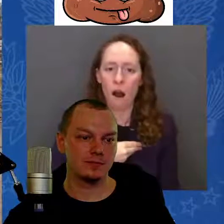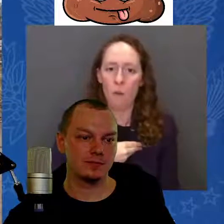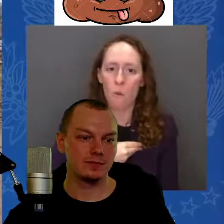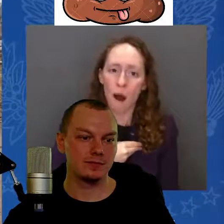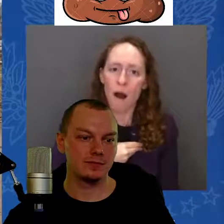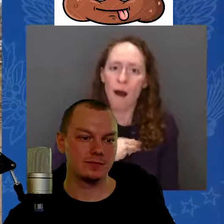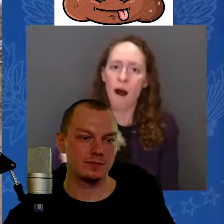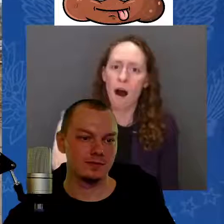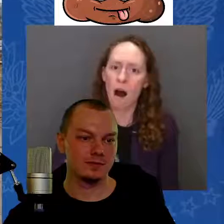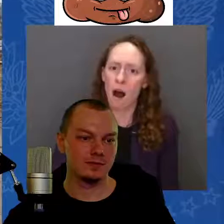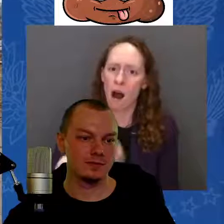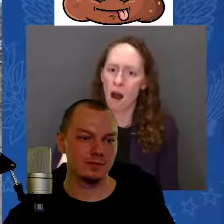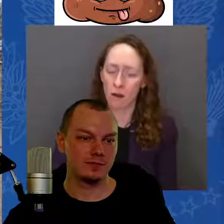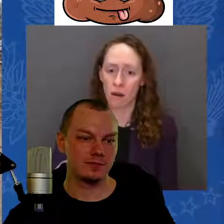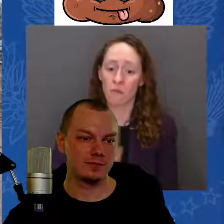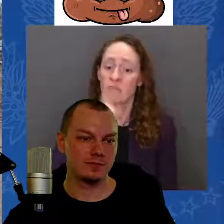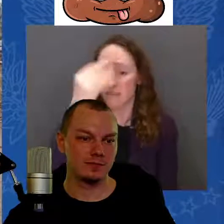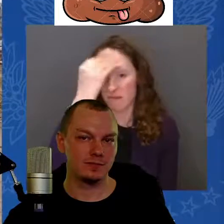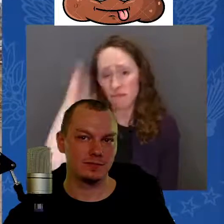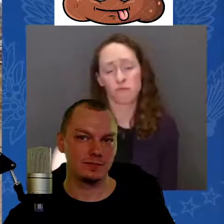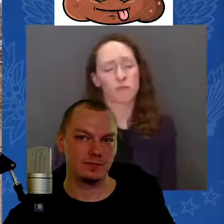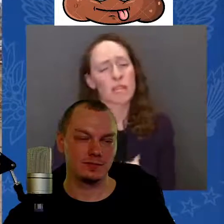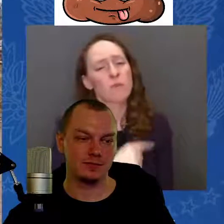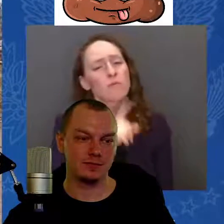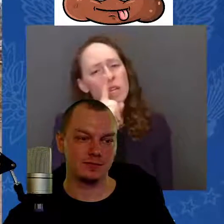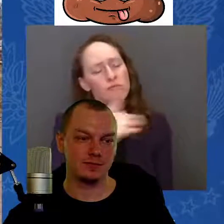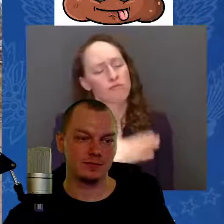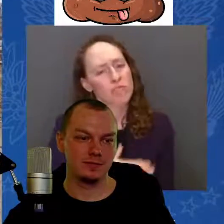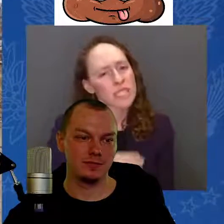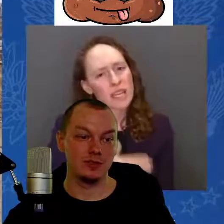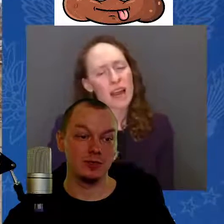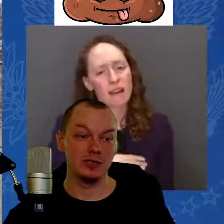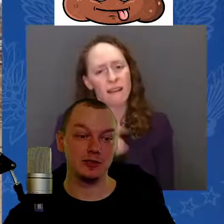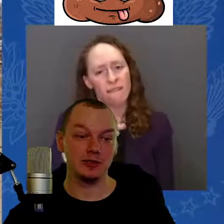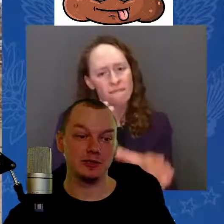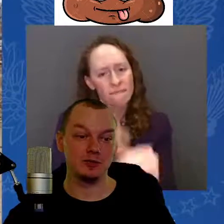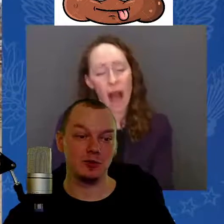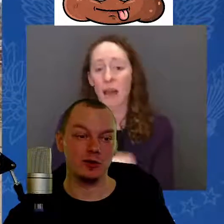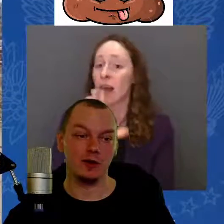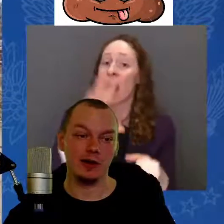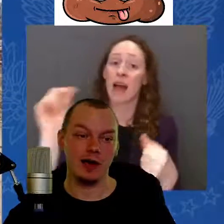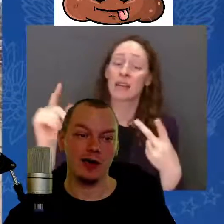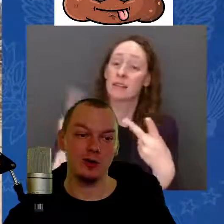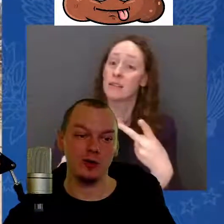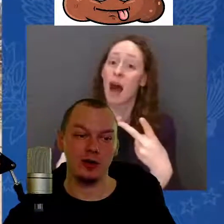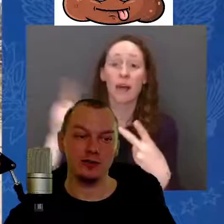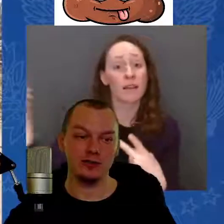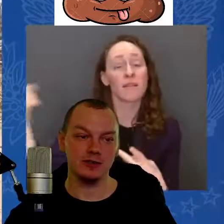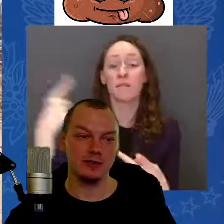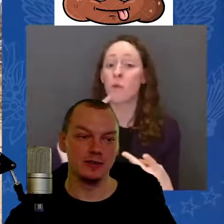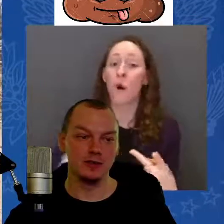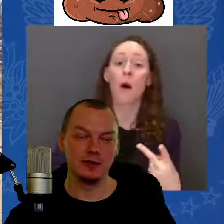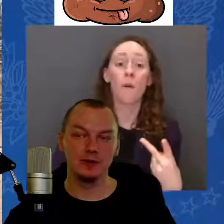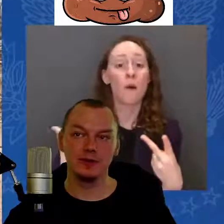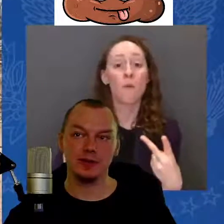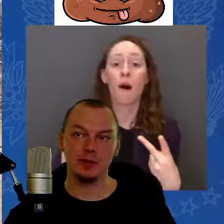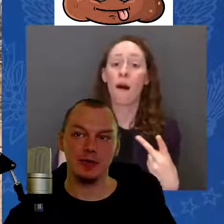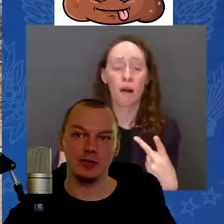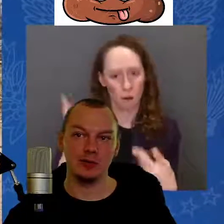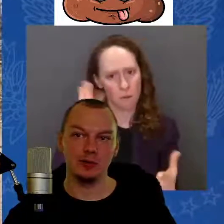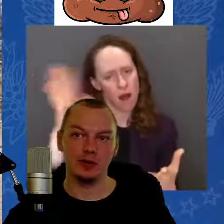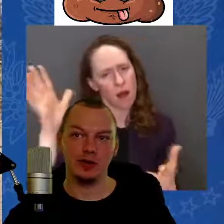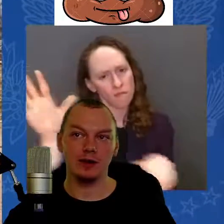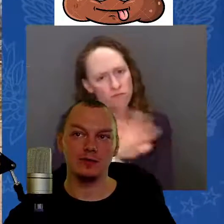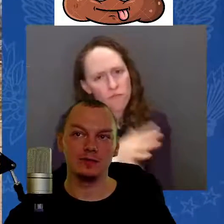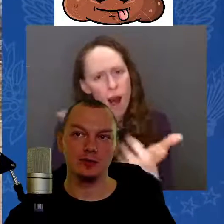day on that phone call was, we're gonna be there to help. And we're gonna Mr. Beans and Beans, there was one in Iowa also. It's a lot of